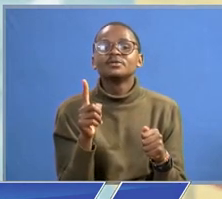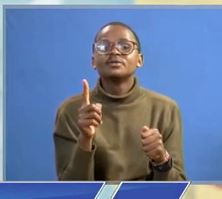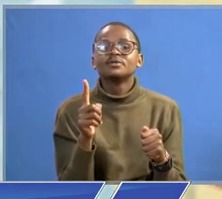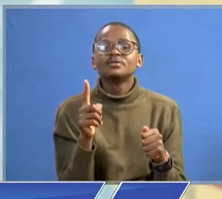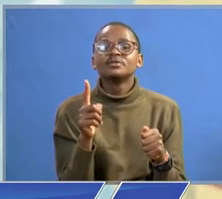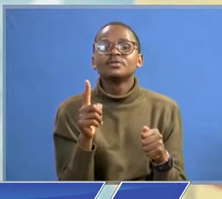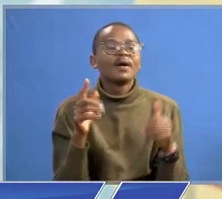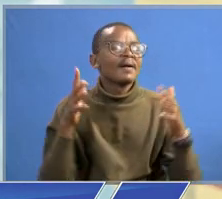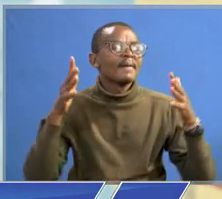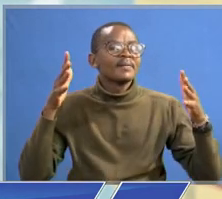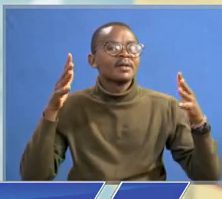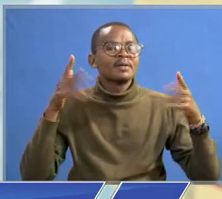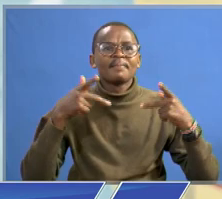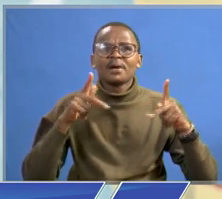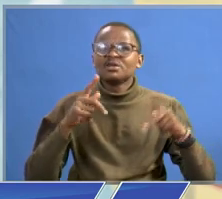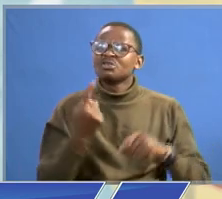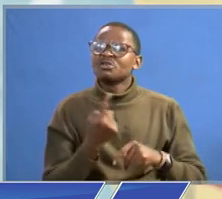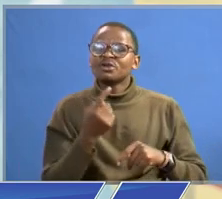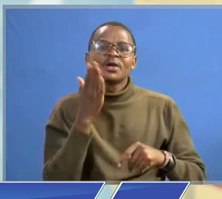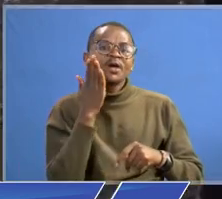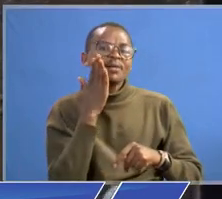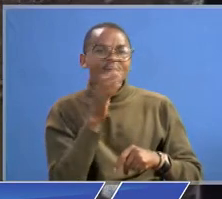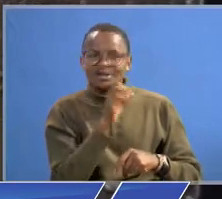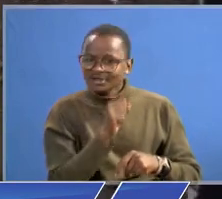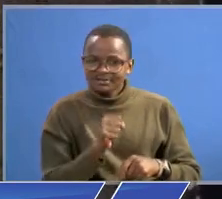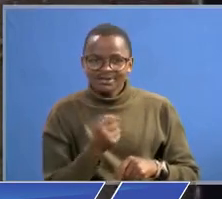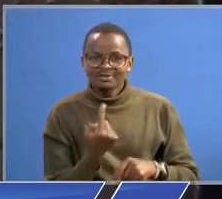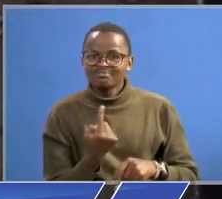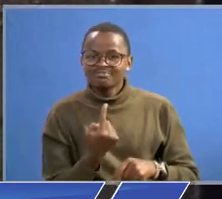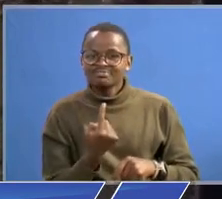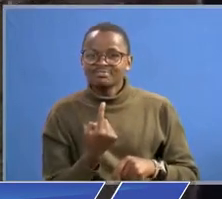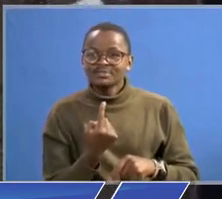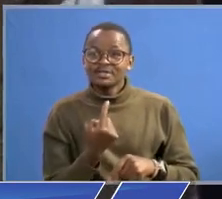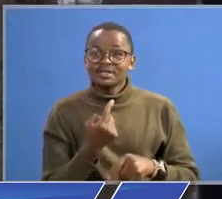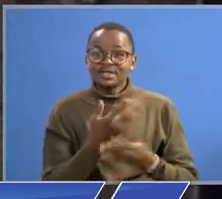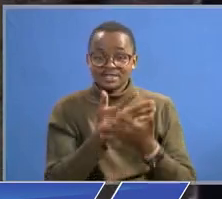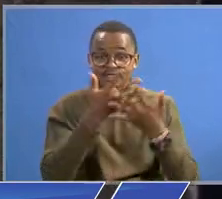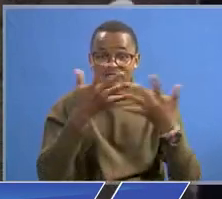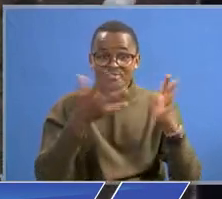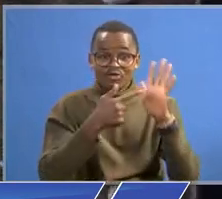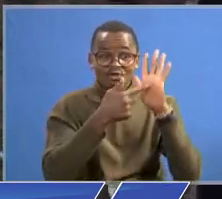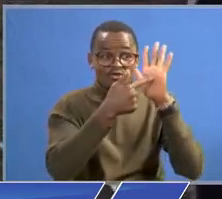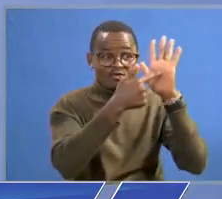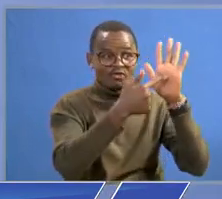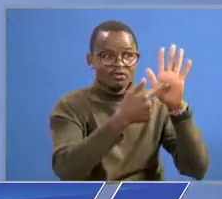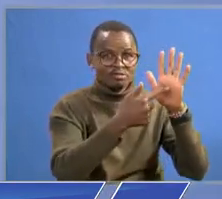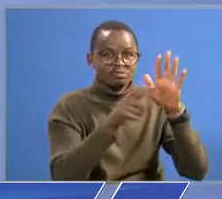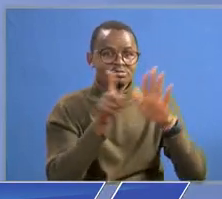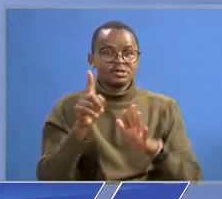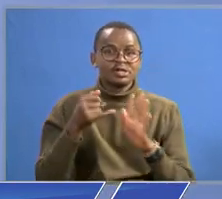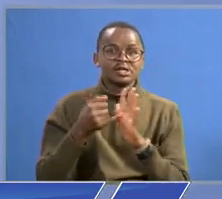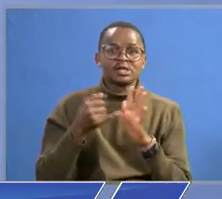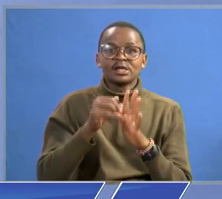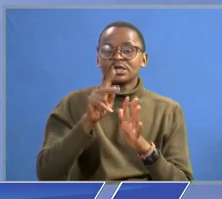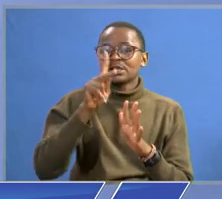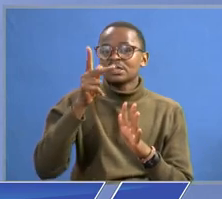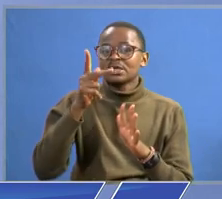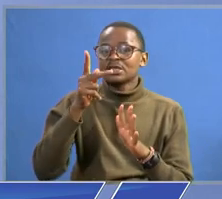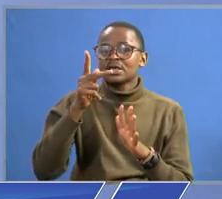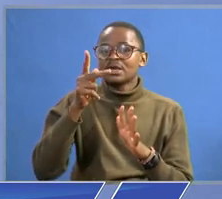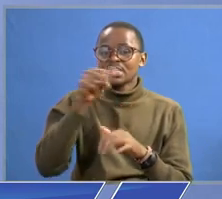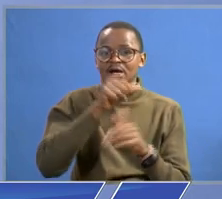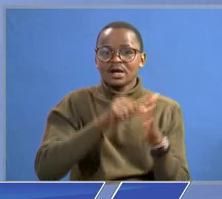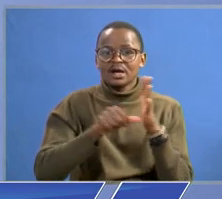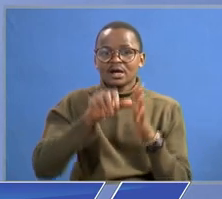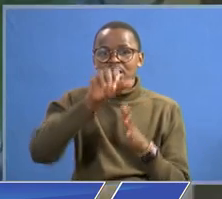There's a kubwa mimi nishaichora tu, maybe my grandma. Some of the exhibition he has attended include Kenya Art Fair and